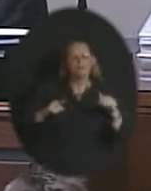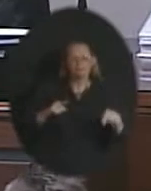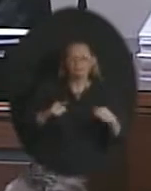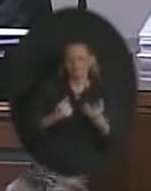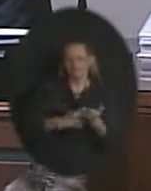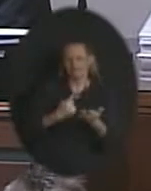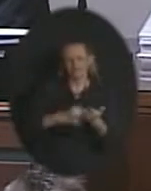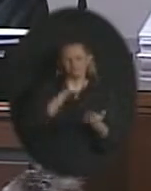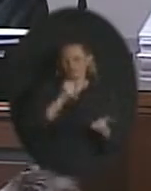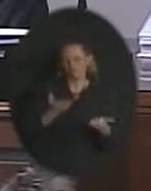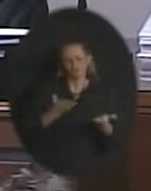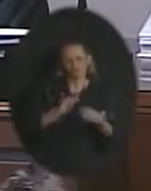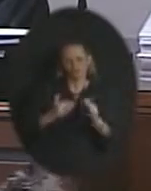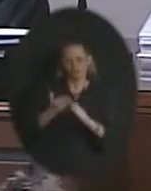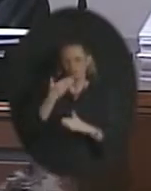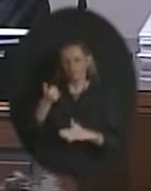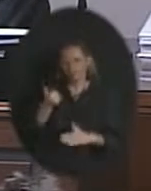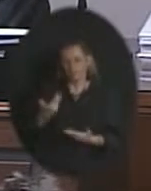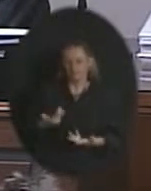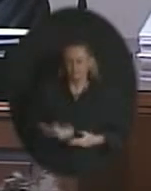book is not necessarily the best on paper.